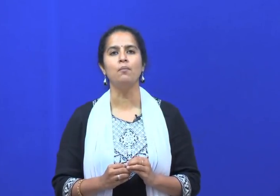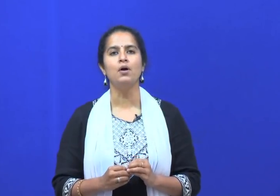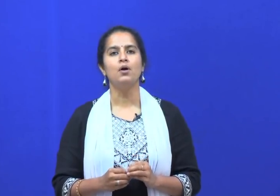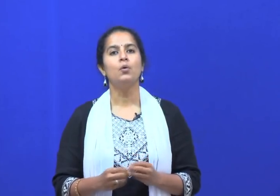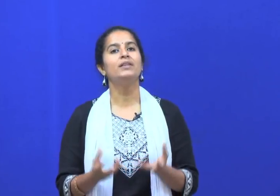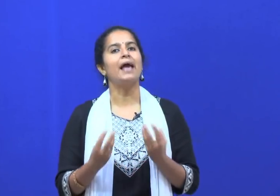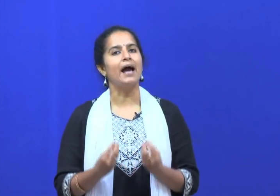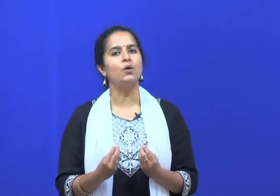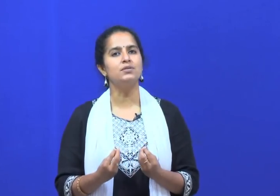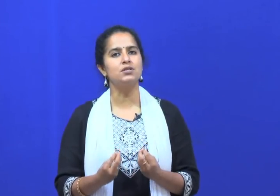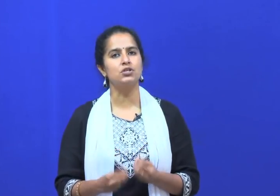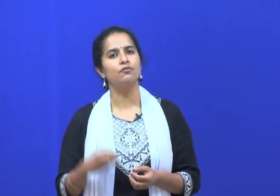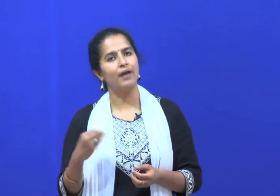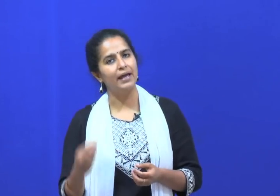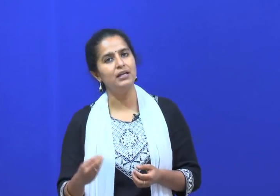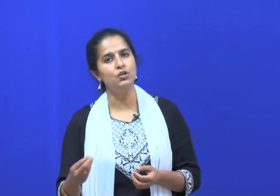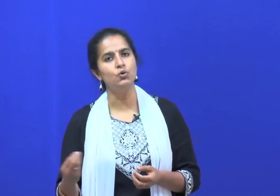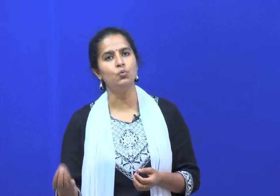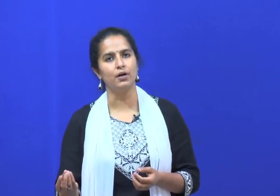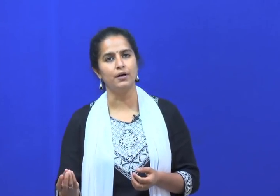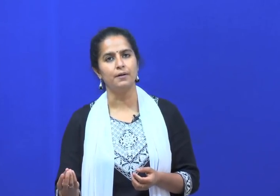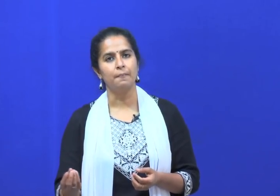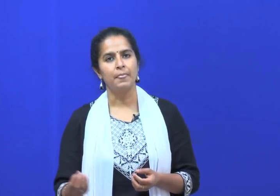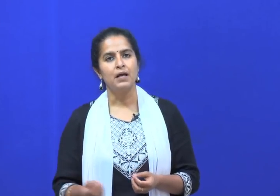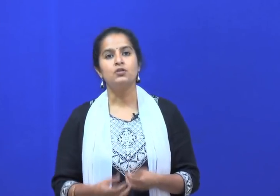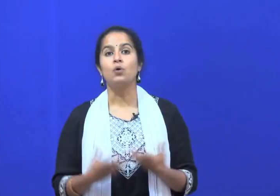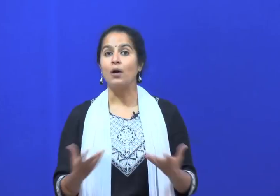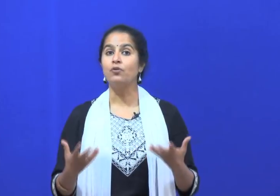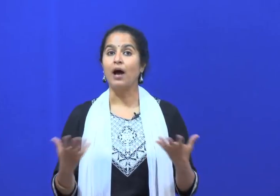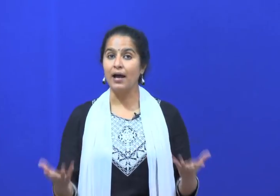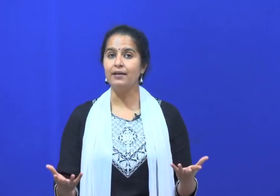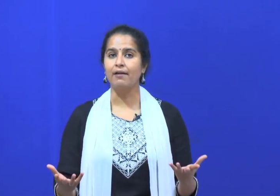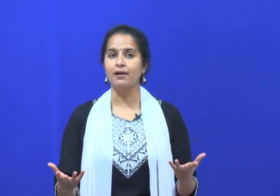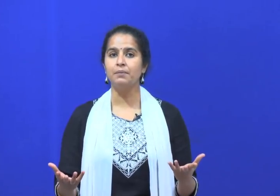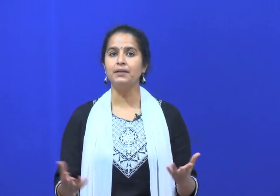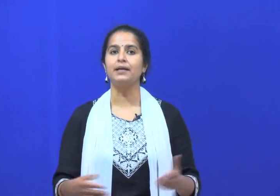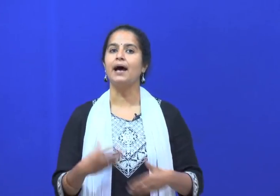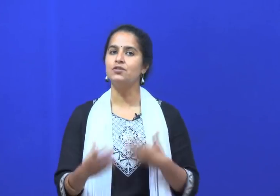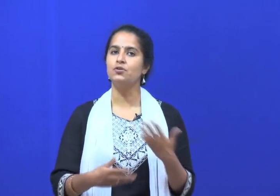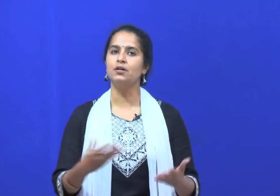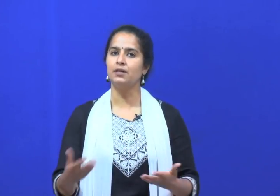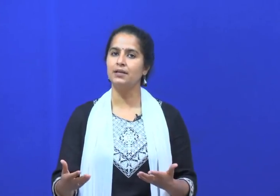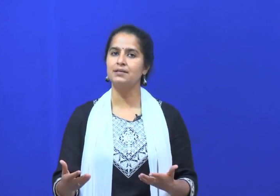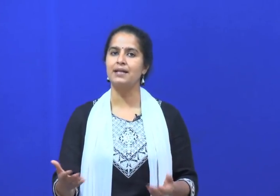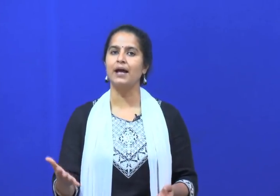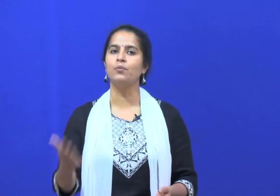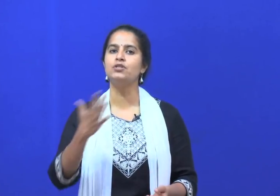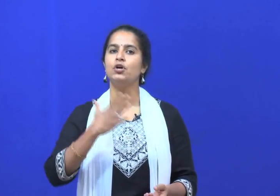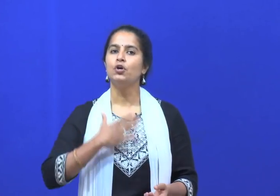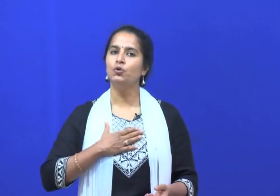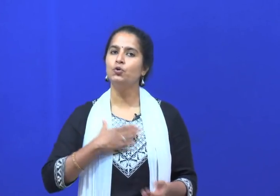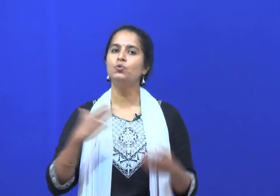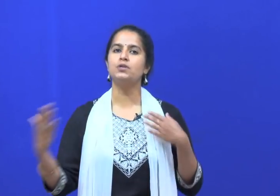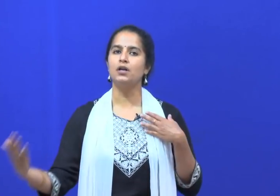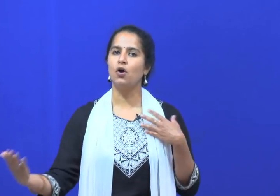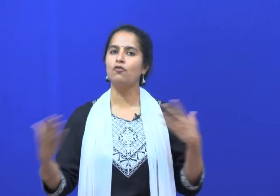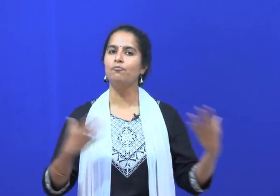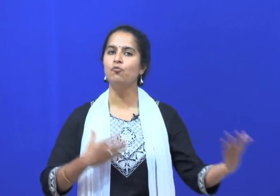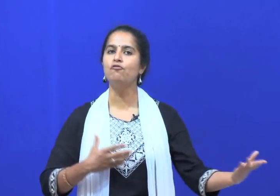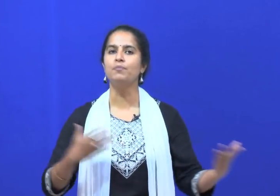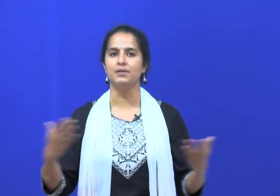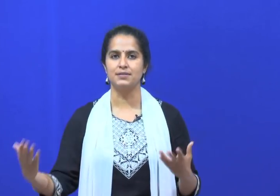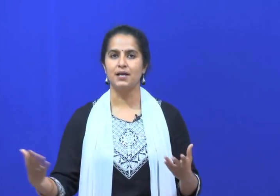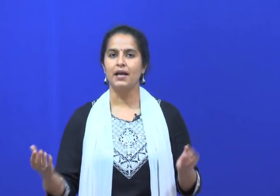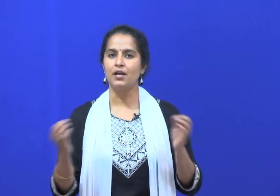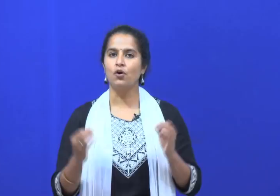to form with the acquisition of any new word. So I would highly recommend that as you're learning this language, you use a lot